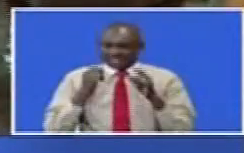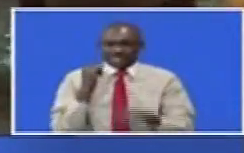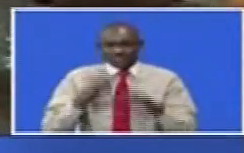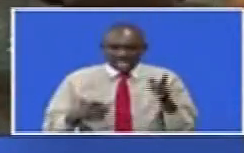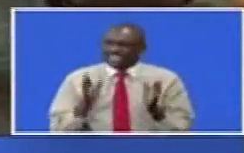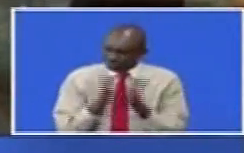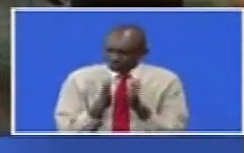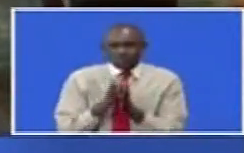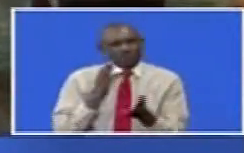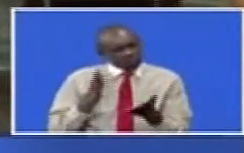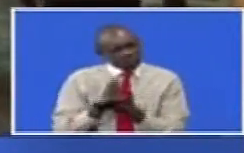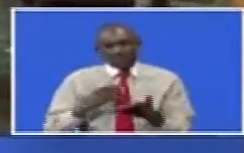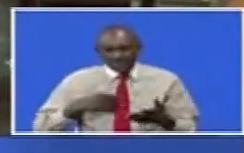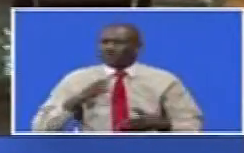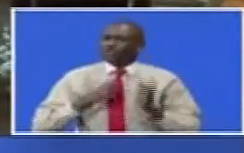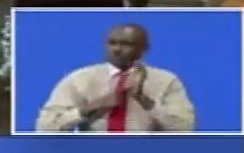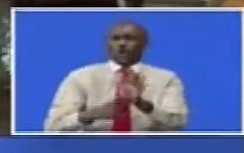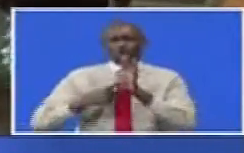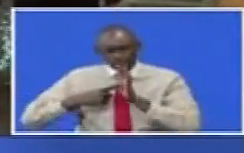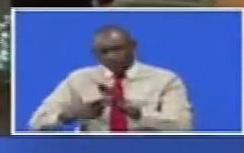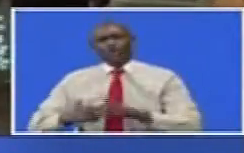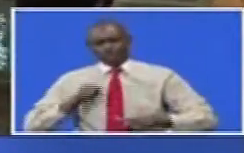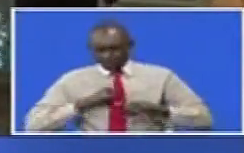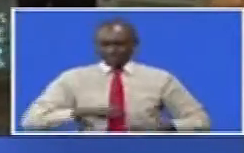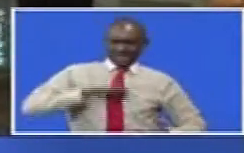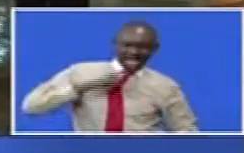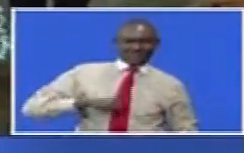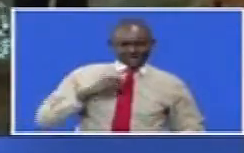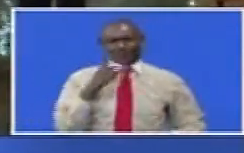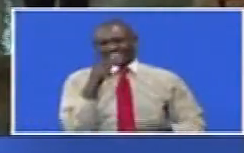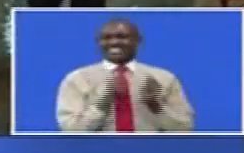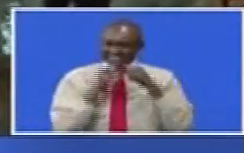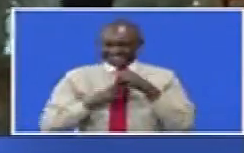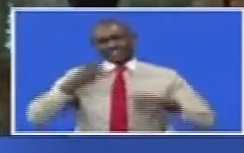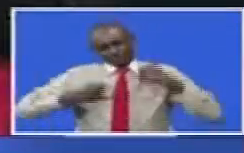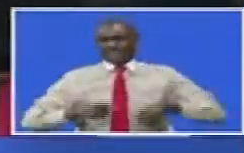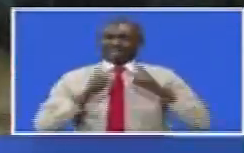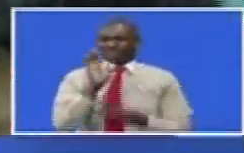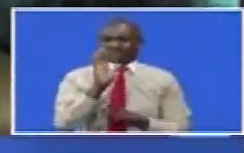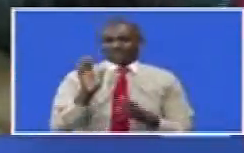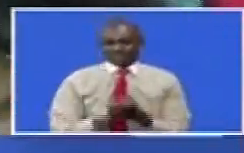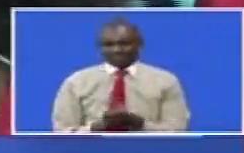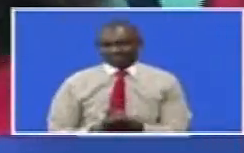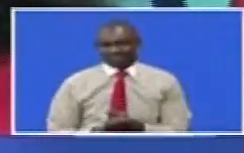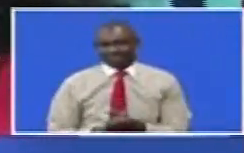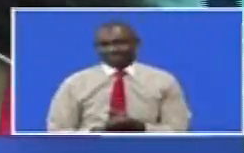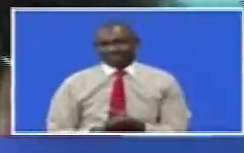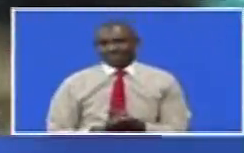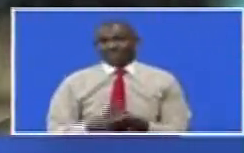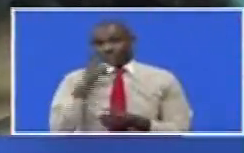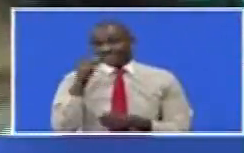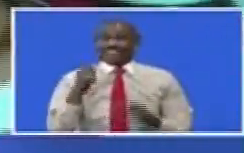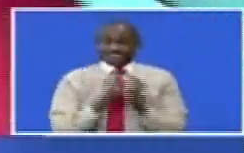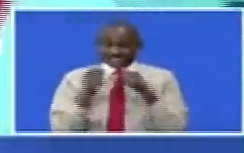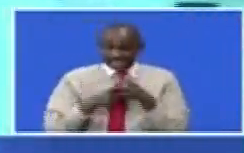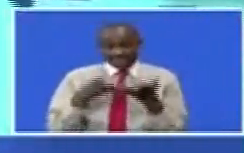Is electrifying, everyone showing hope that 2016 will bring joy in their lives. I'm expecting 2016 to be a positive